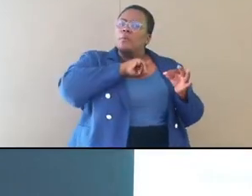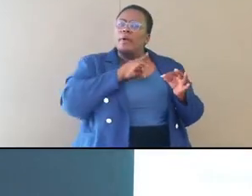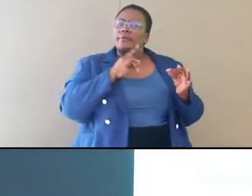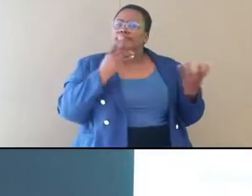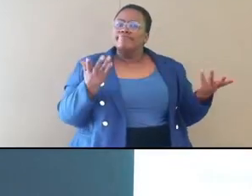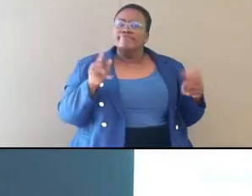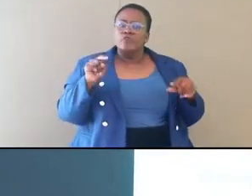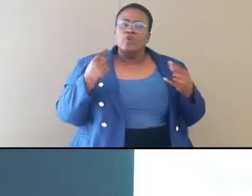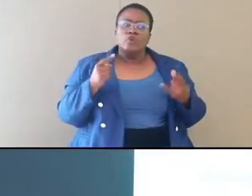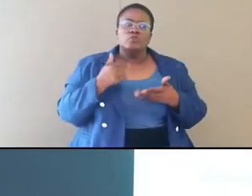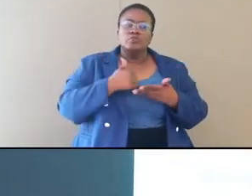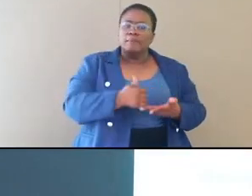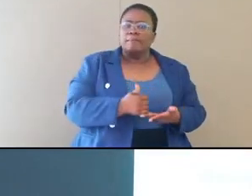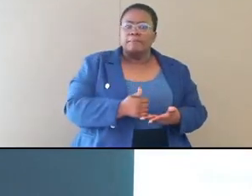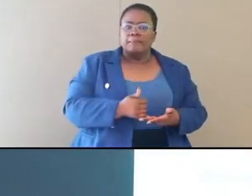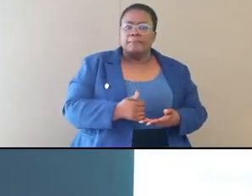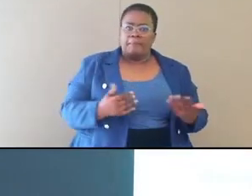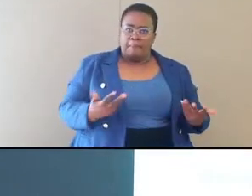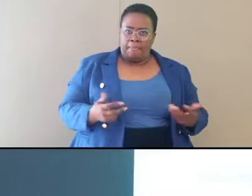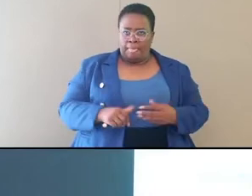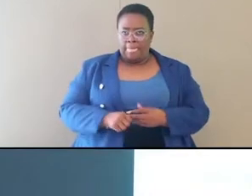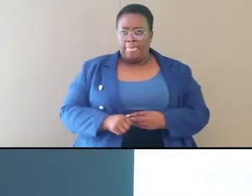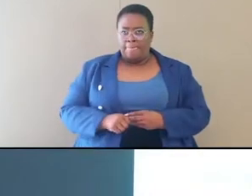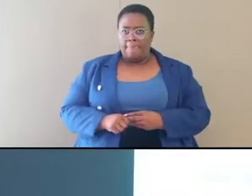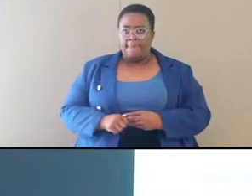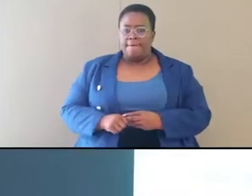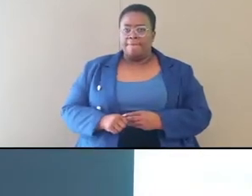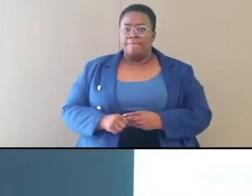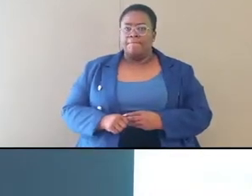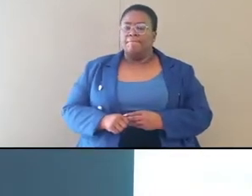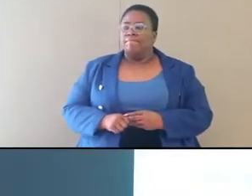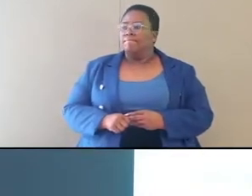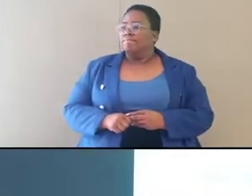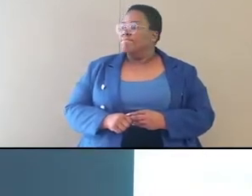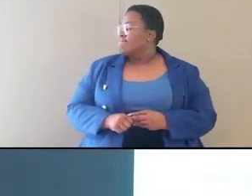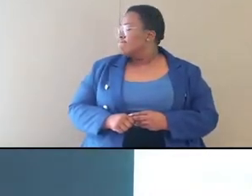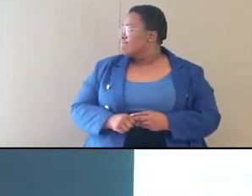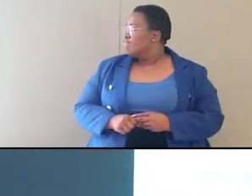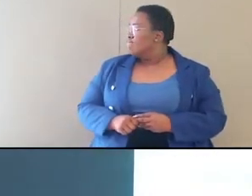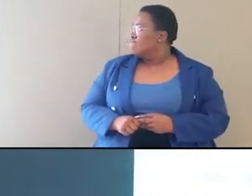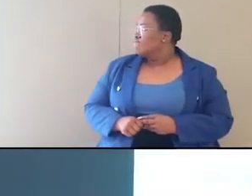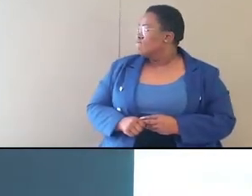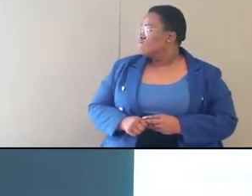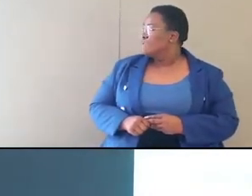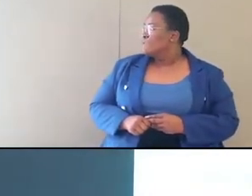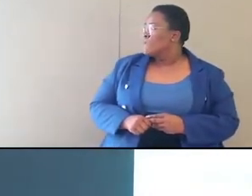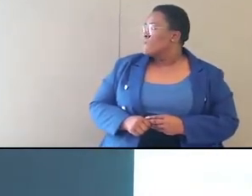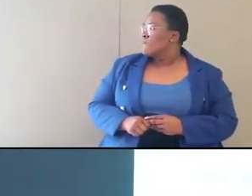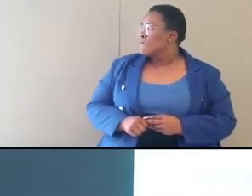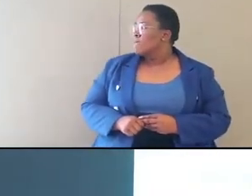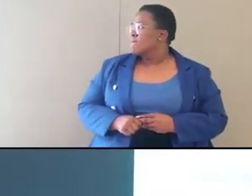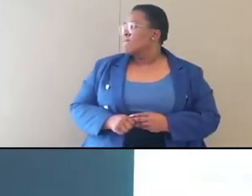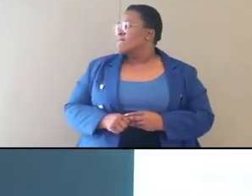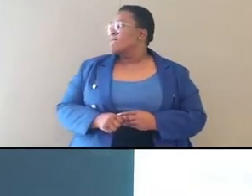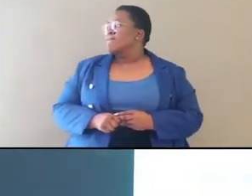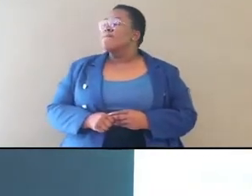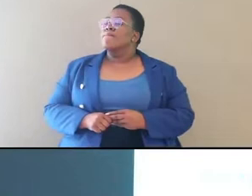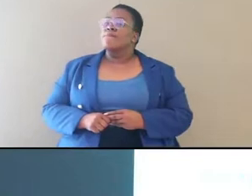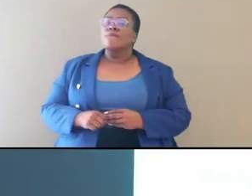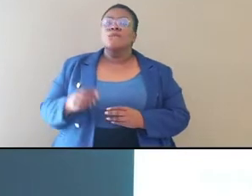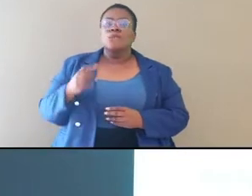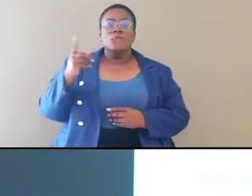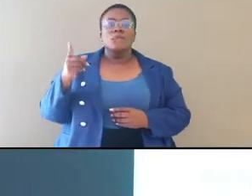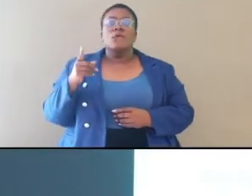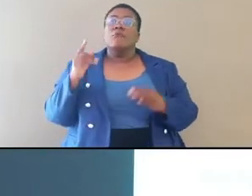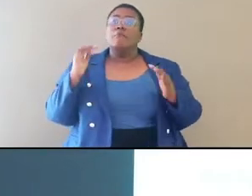They won't be subject to the reasonable measures test, which is what you use for everyone's socioeconomic rights. They'll be subject to a